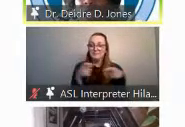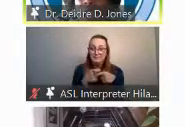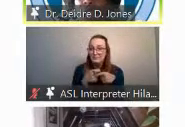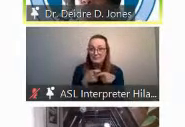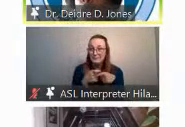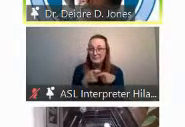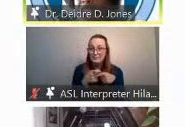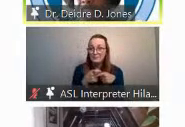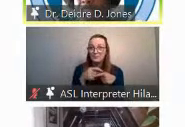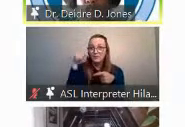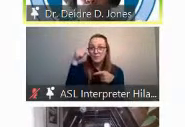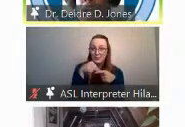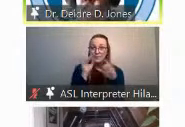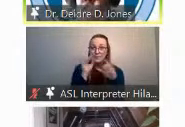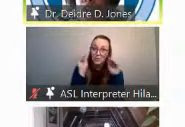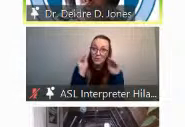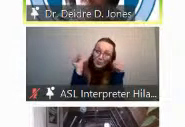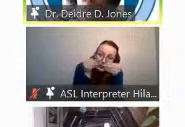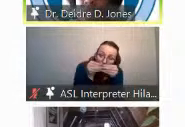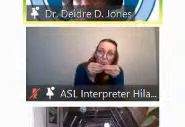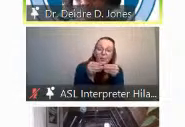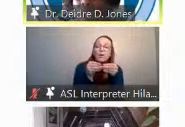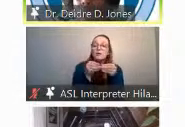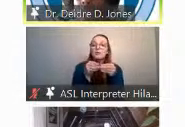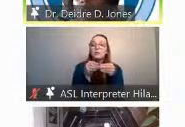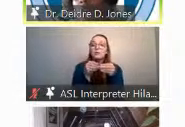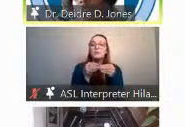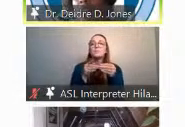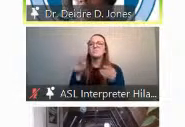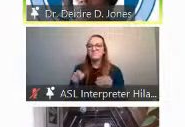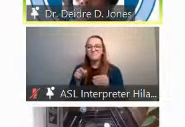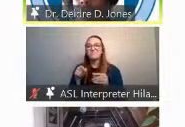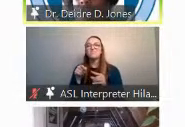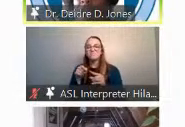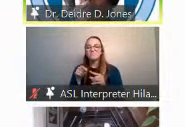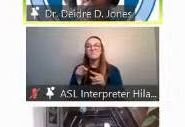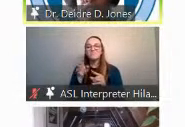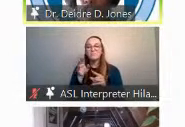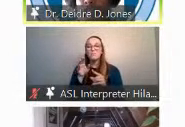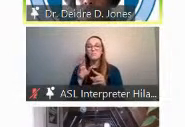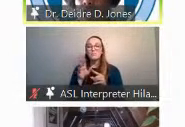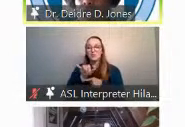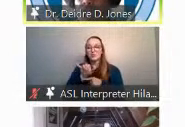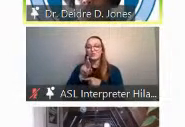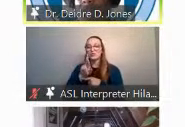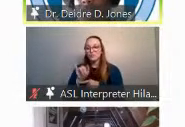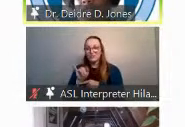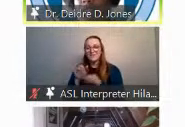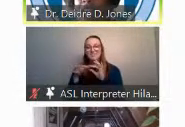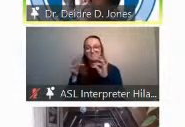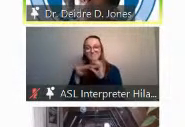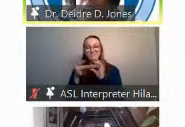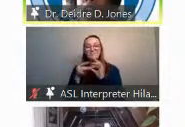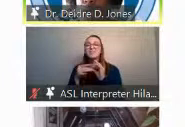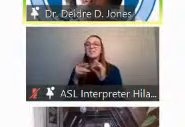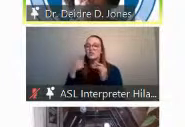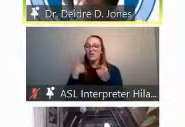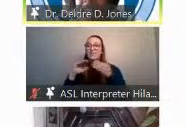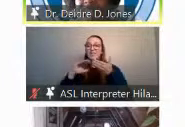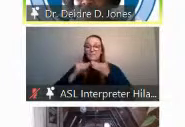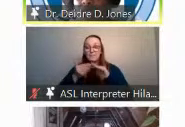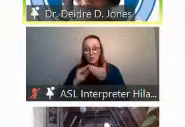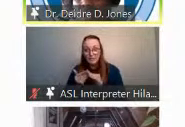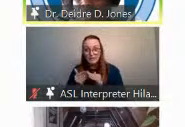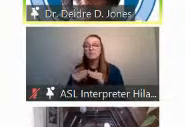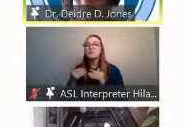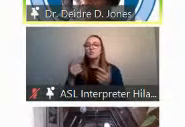as Dr. Fromer said, you have communities that are involved and that affect the child as well. So we need to look at the macro